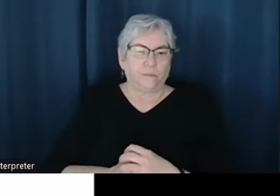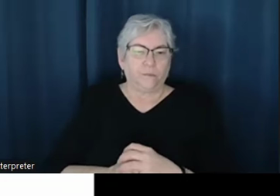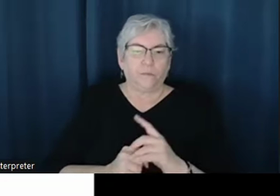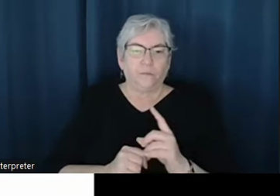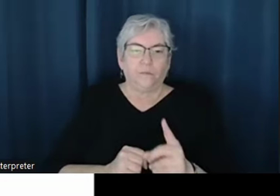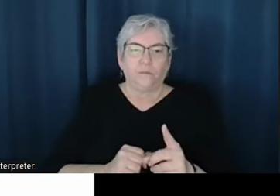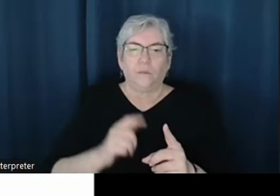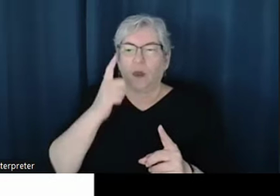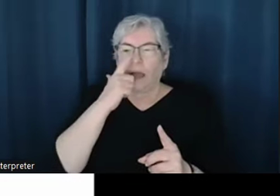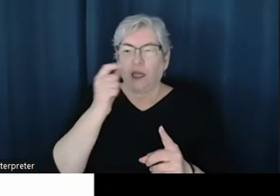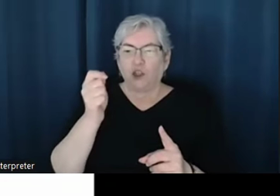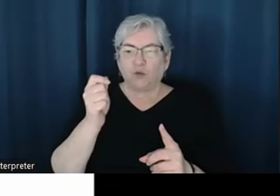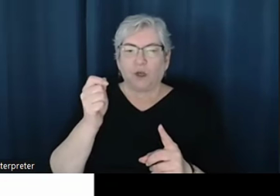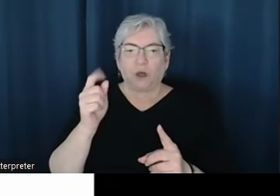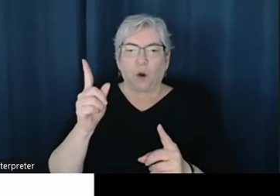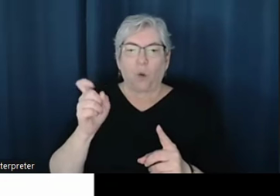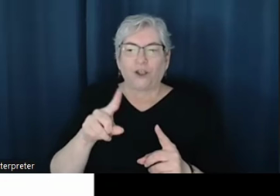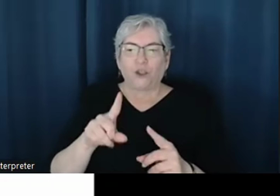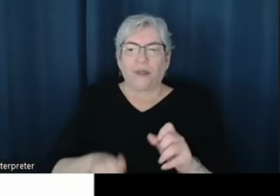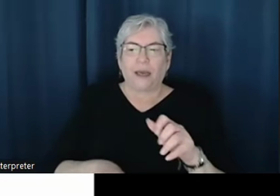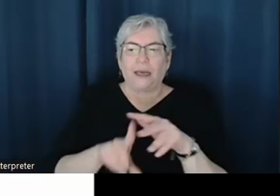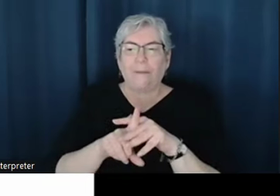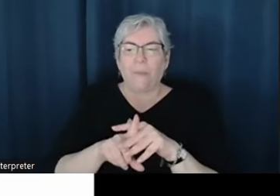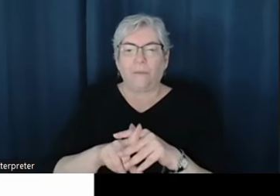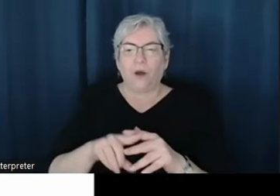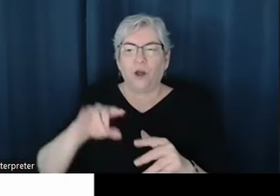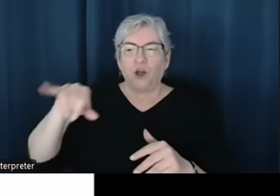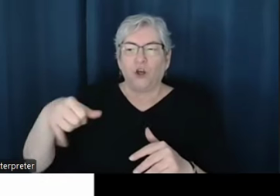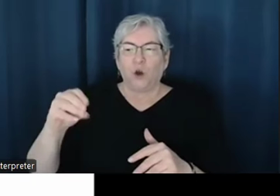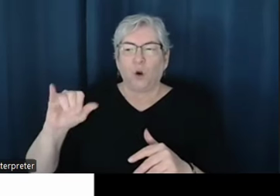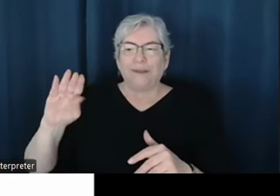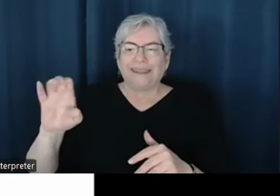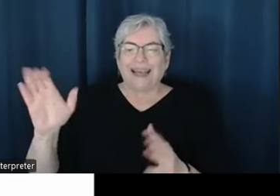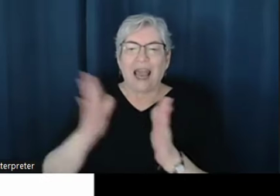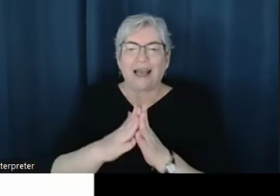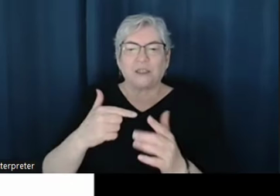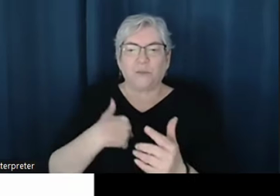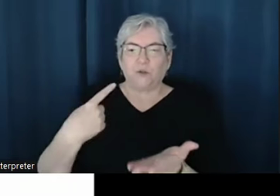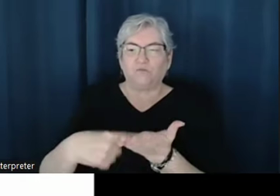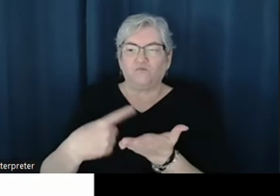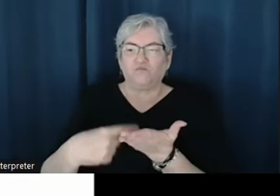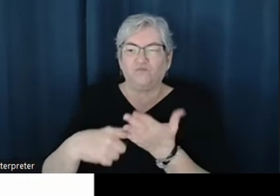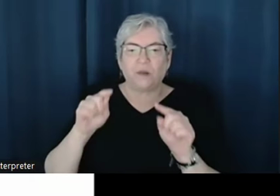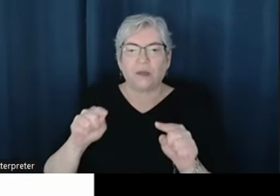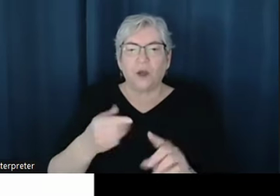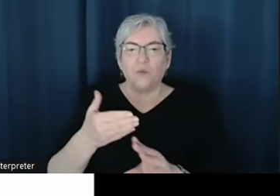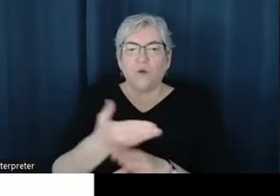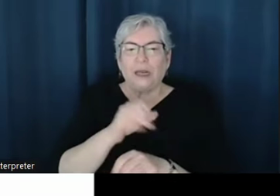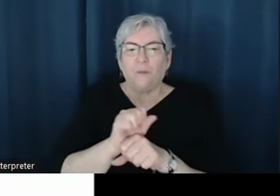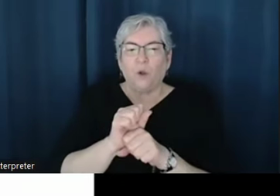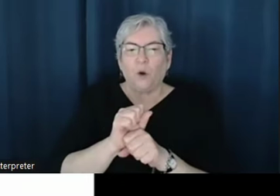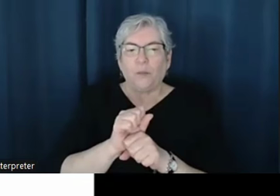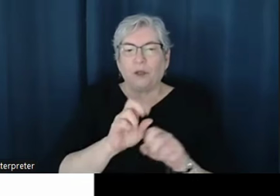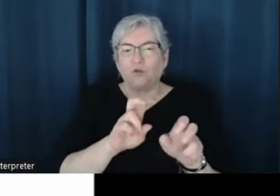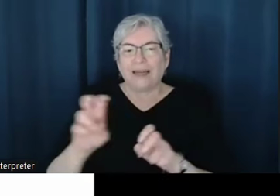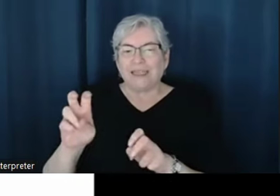an interesting question that came up that Josie asked me to address. Now, pre-employment transition services,